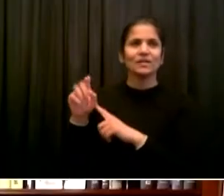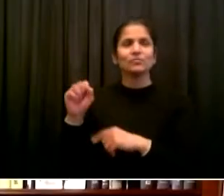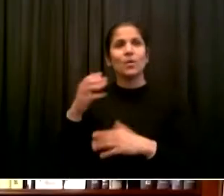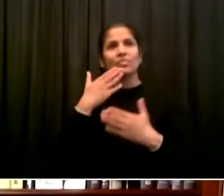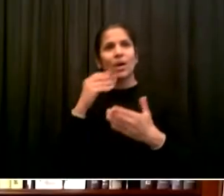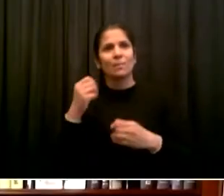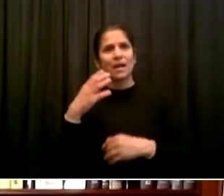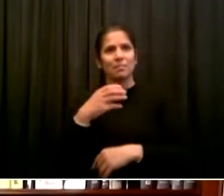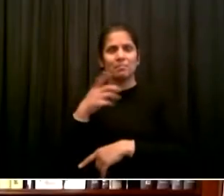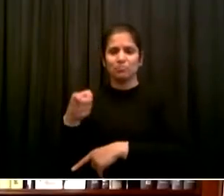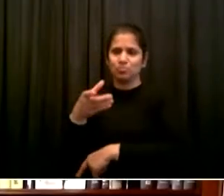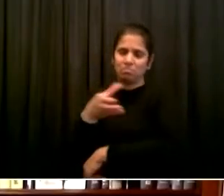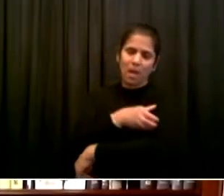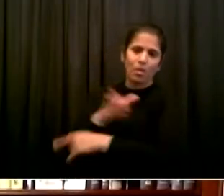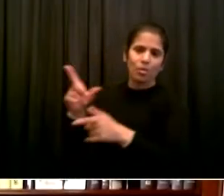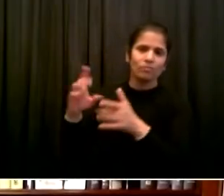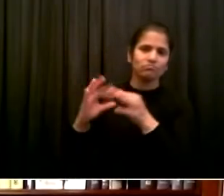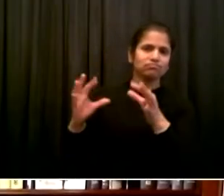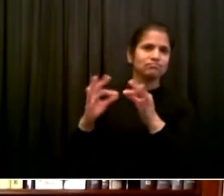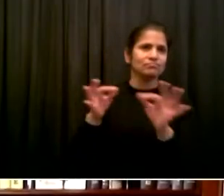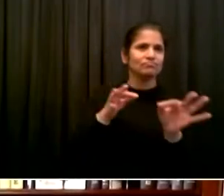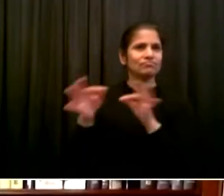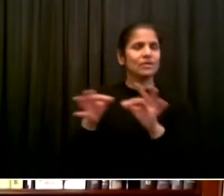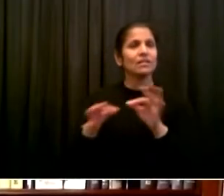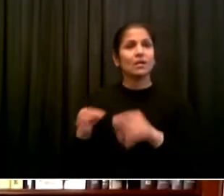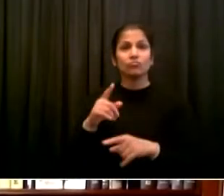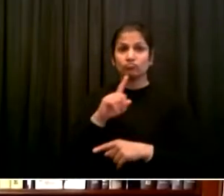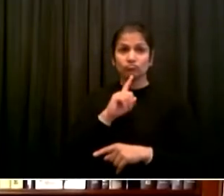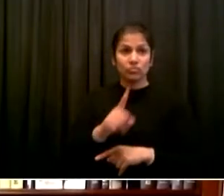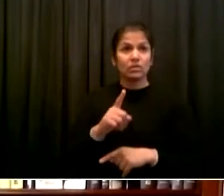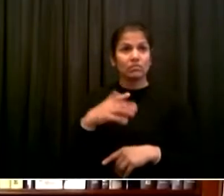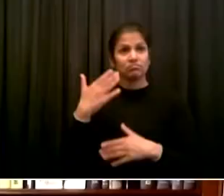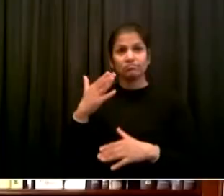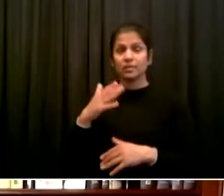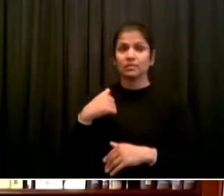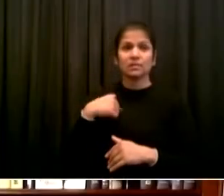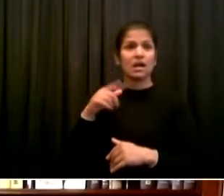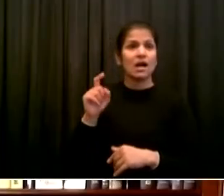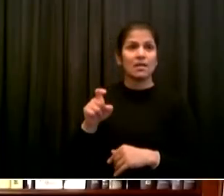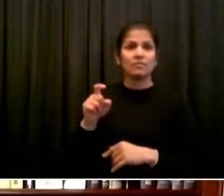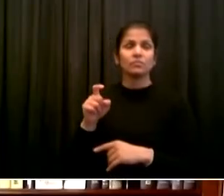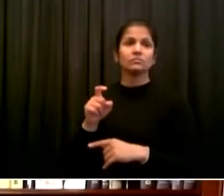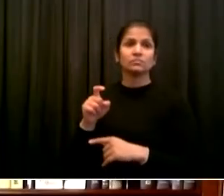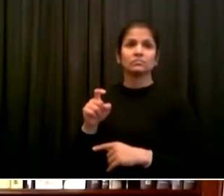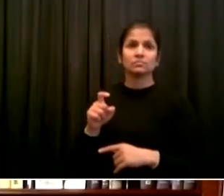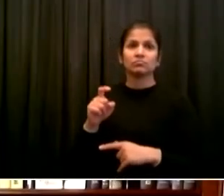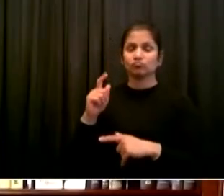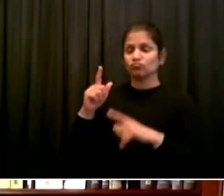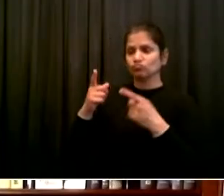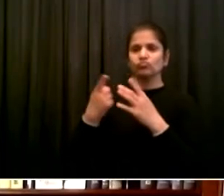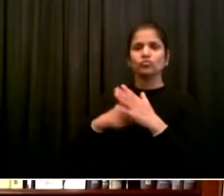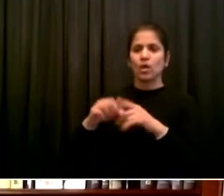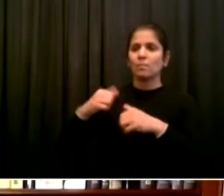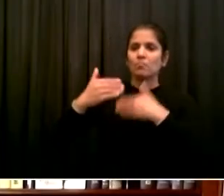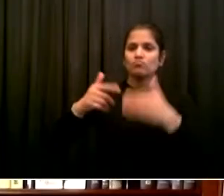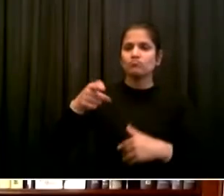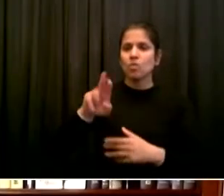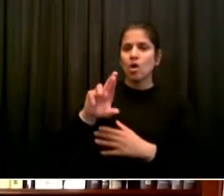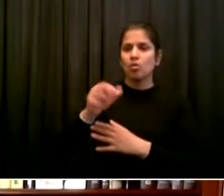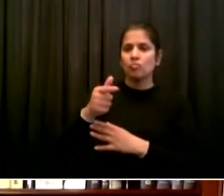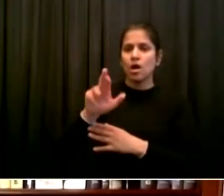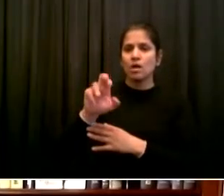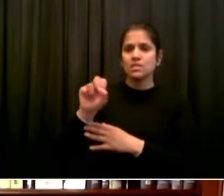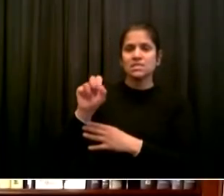particularly appreciate. Truth is a prerequisite to progress. This report has a lot